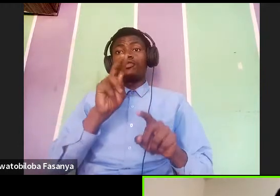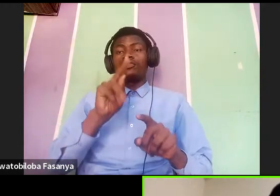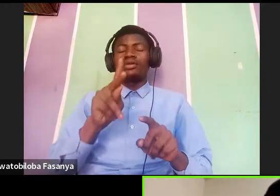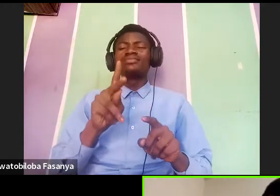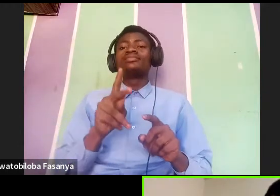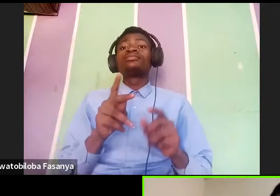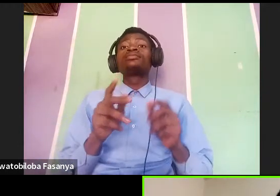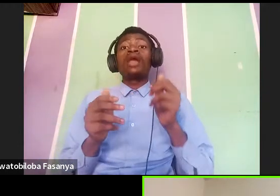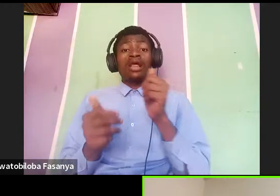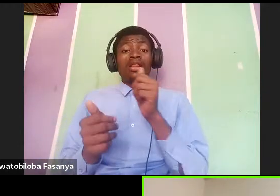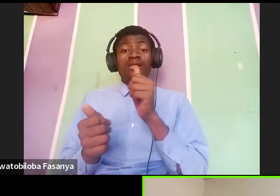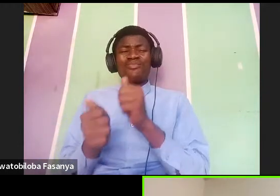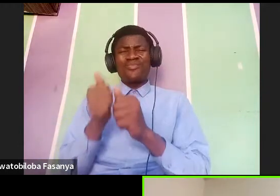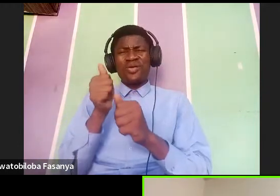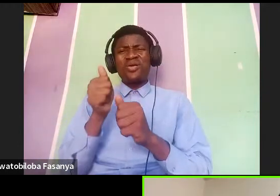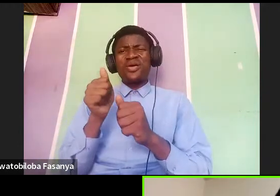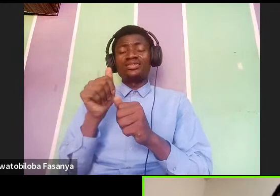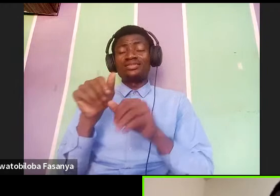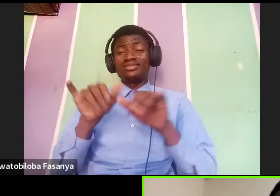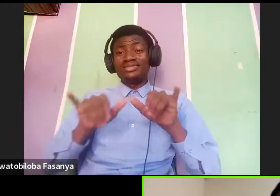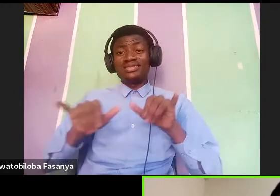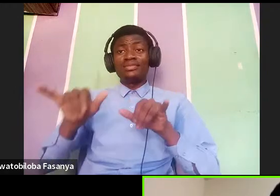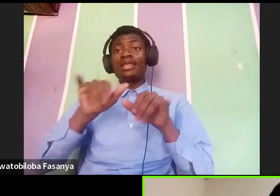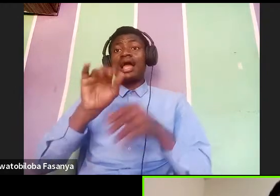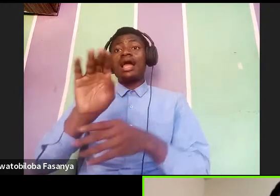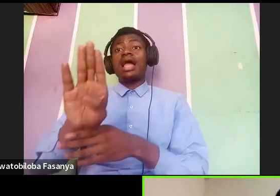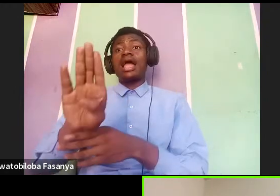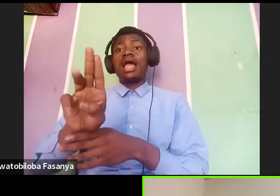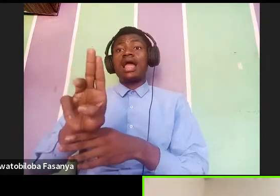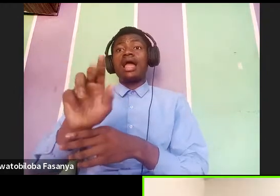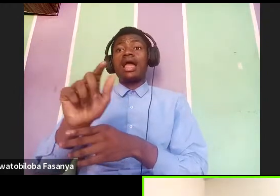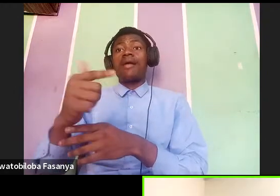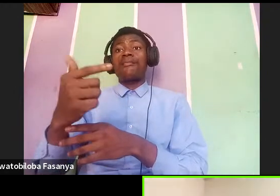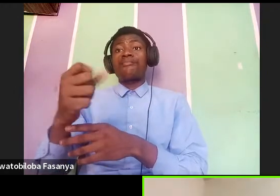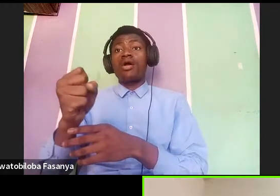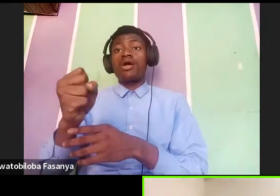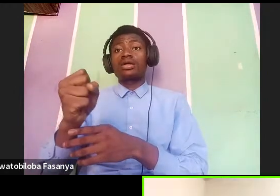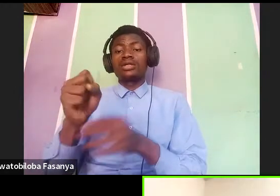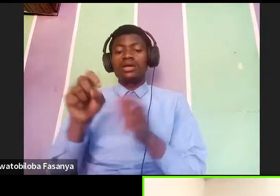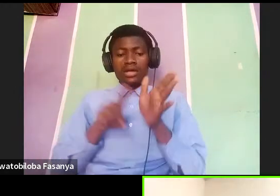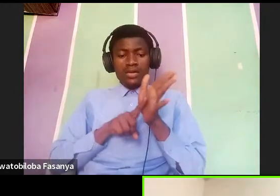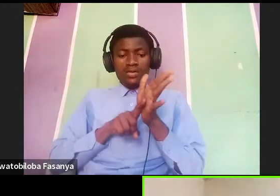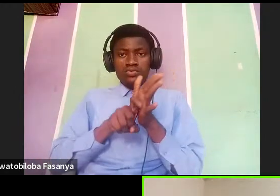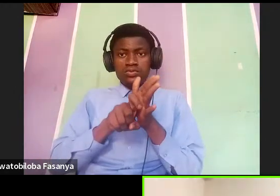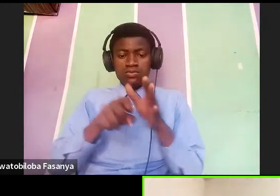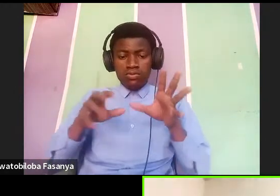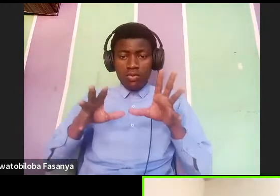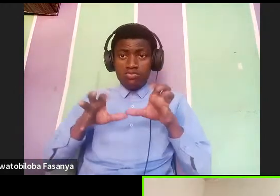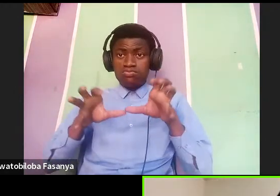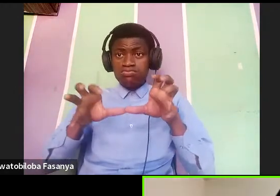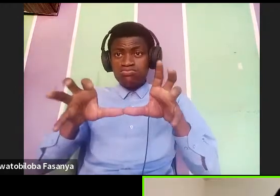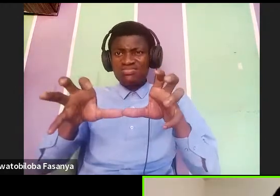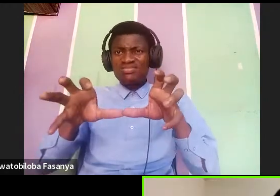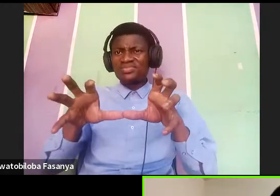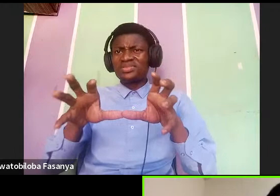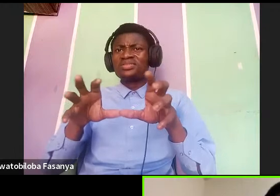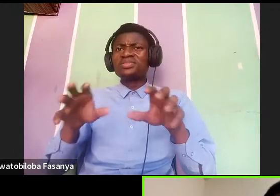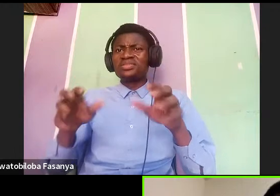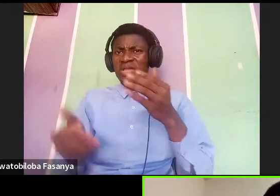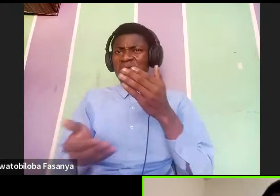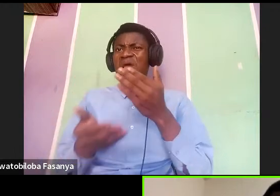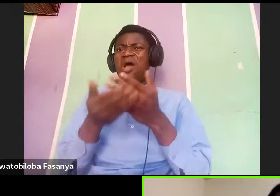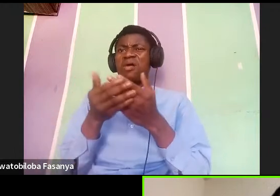causes diarrhea in Nigeria are still the same bugs which are, are similar to the bugs which are